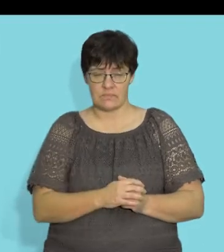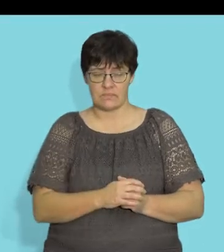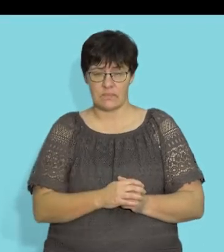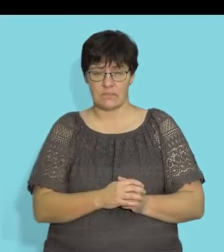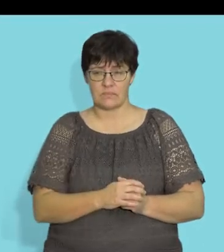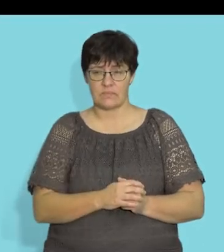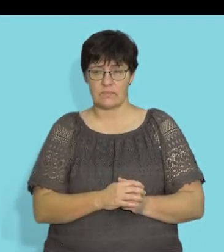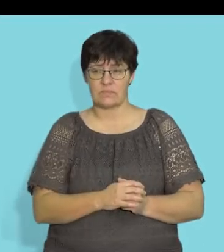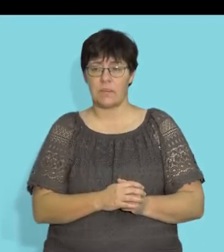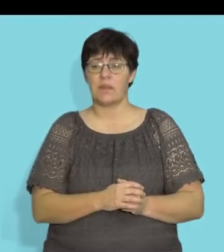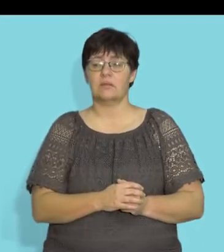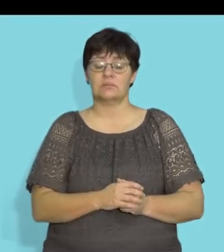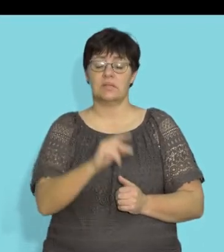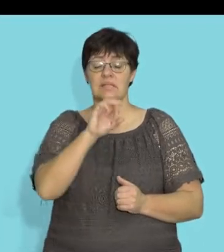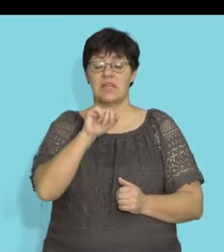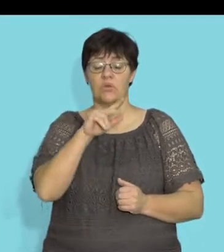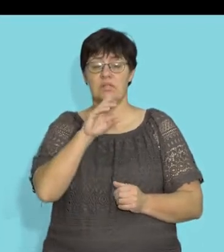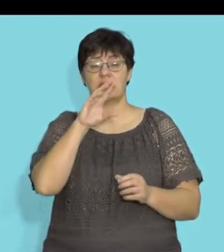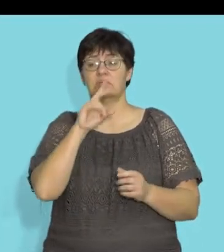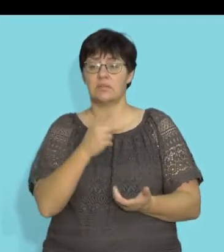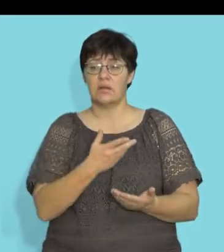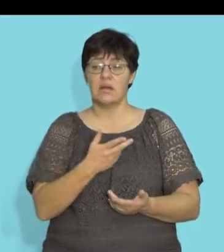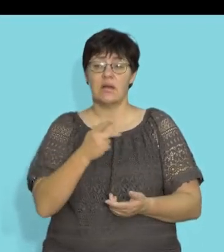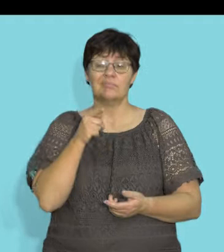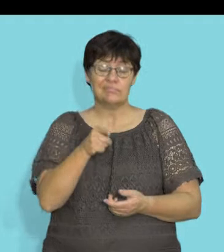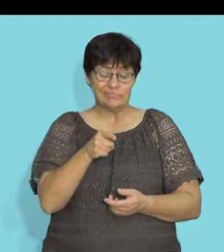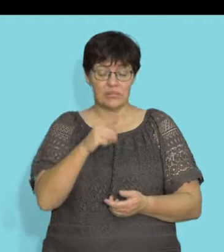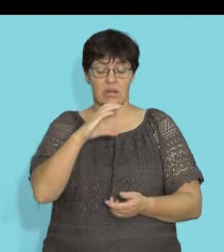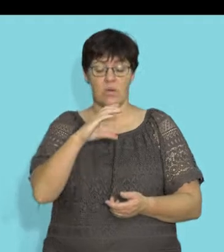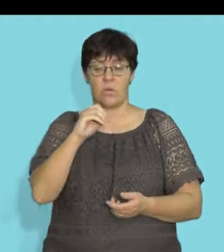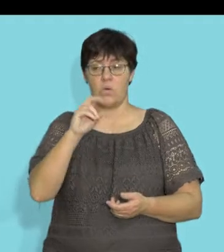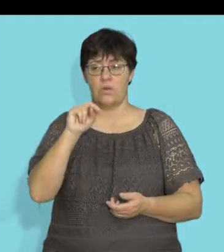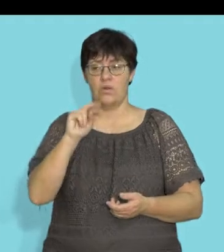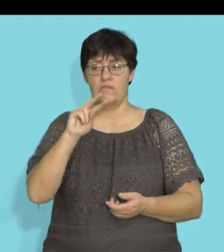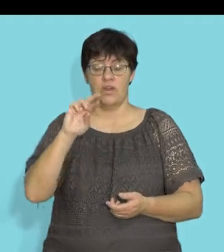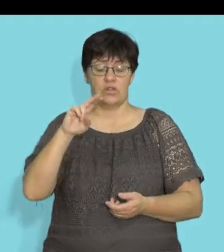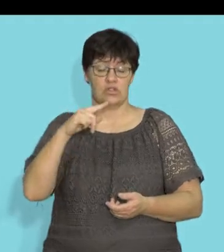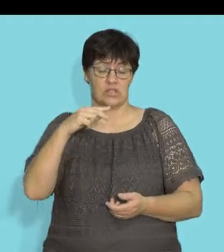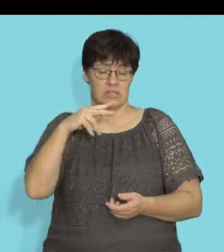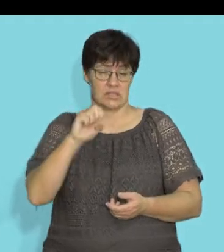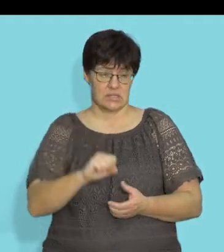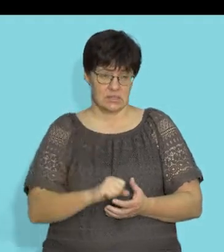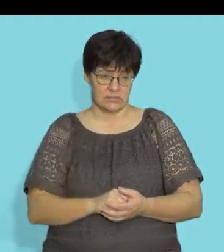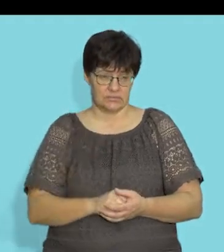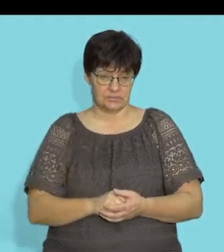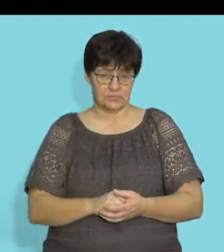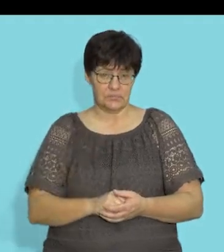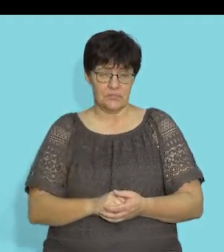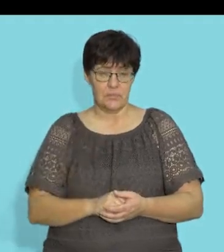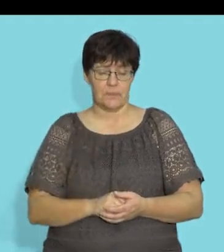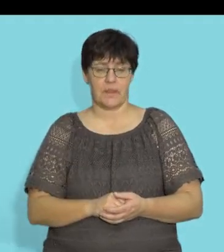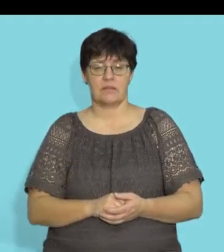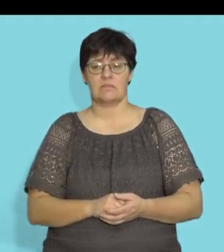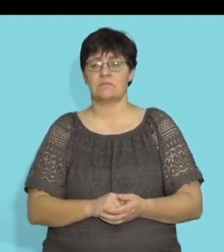the first definition, which is a series that converges, or a series that